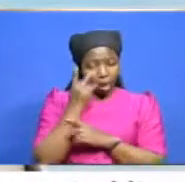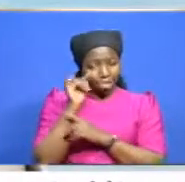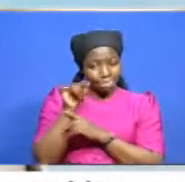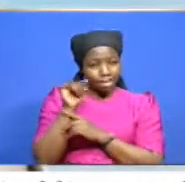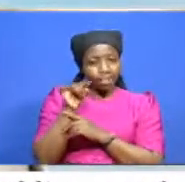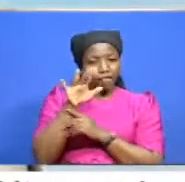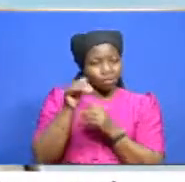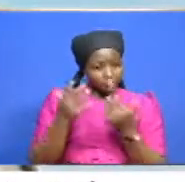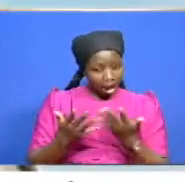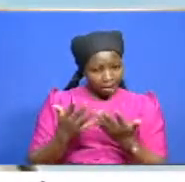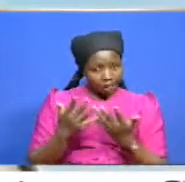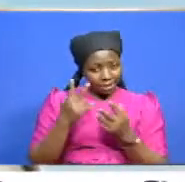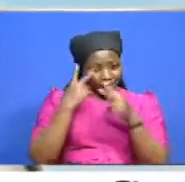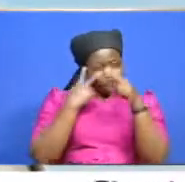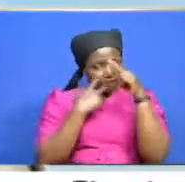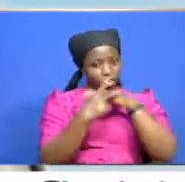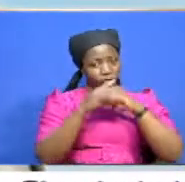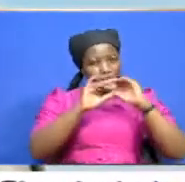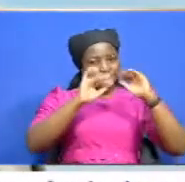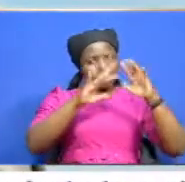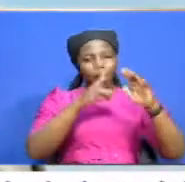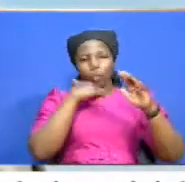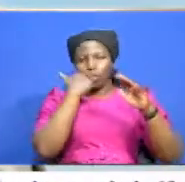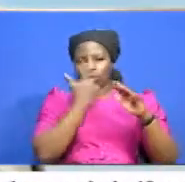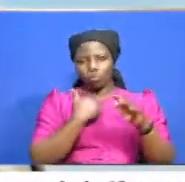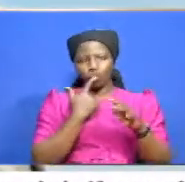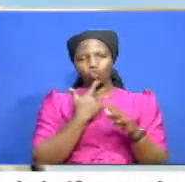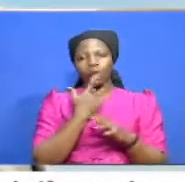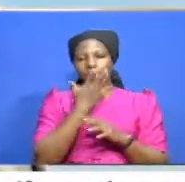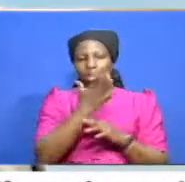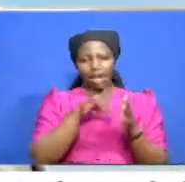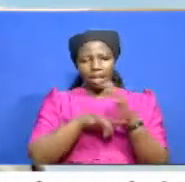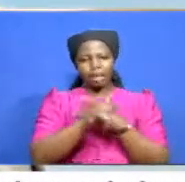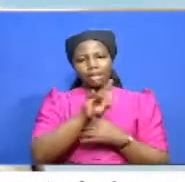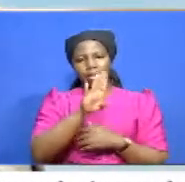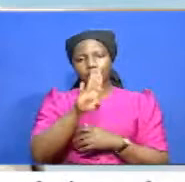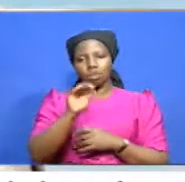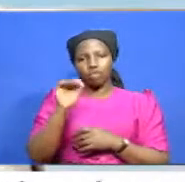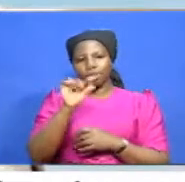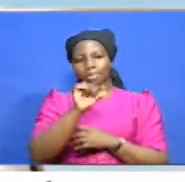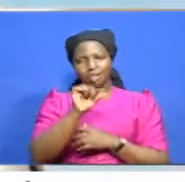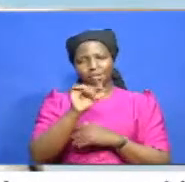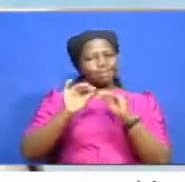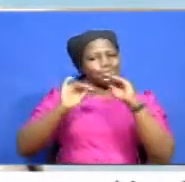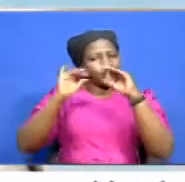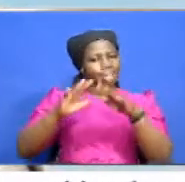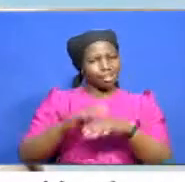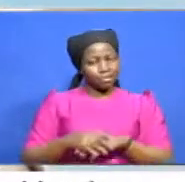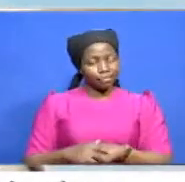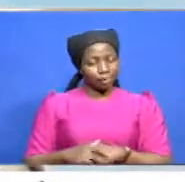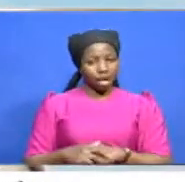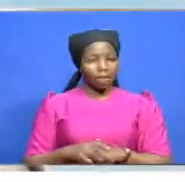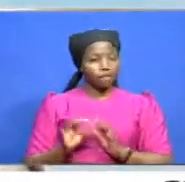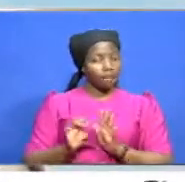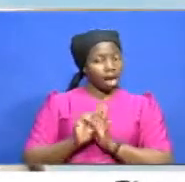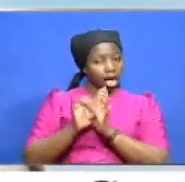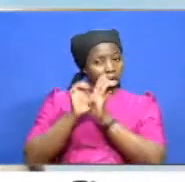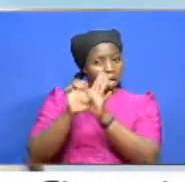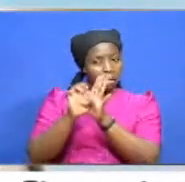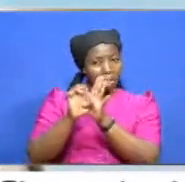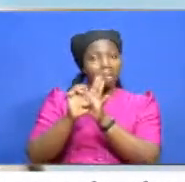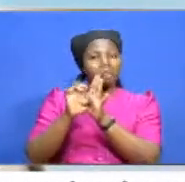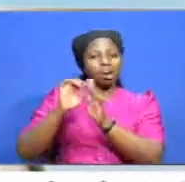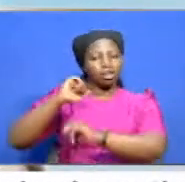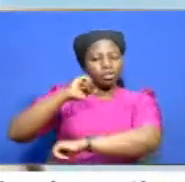of those teachers in the board of management engagement. You look, for example, you took a school